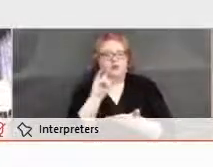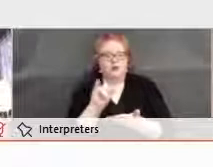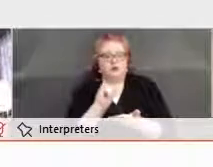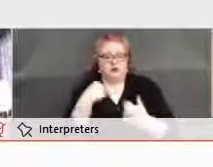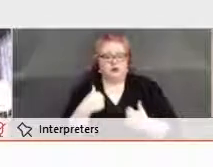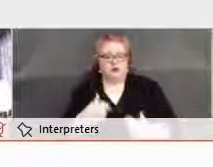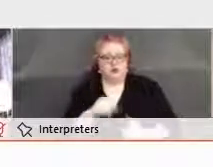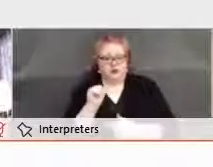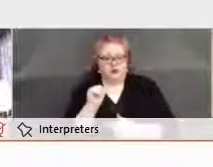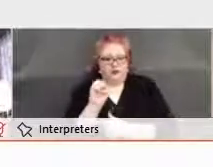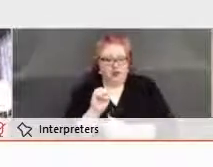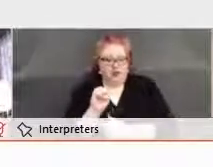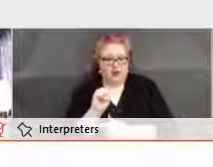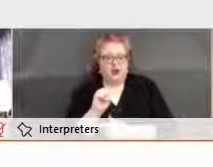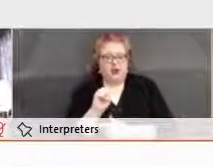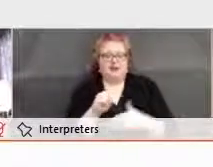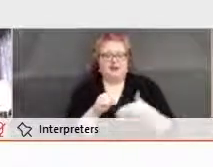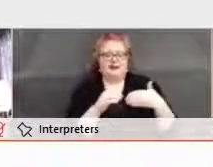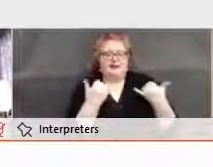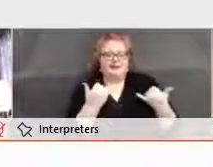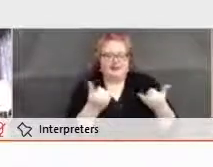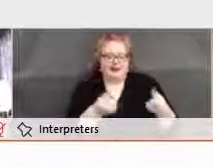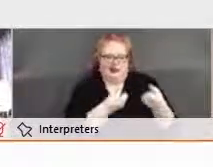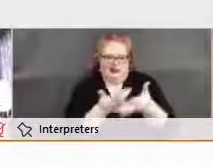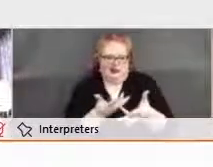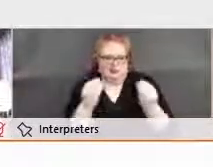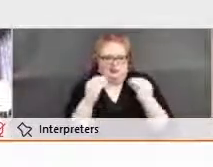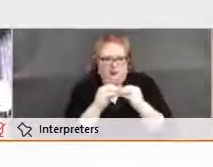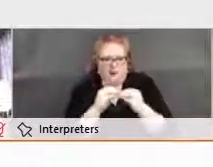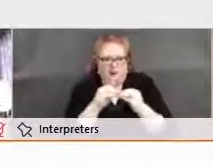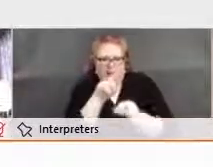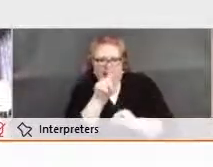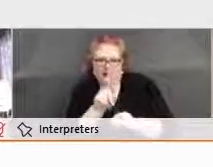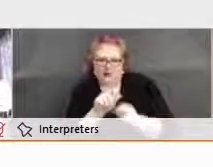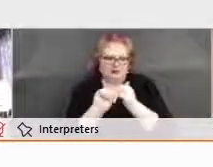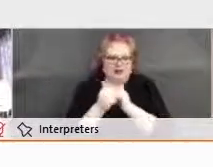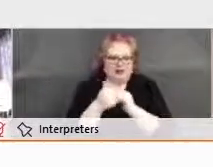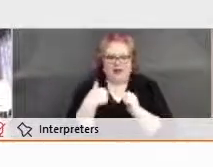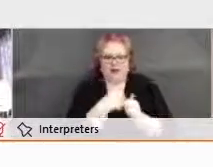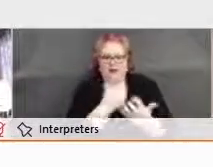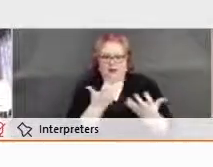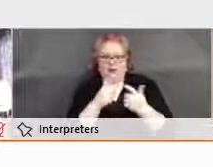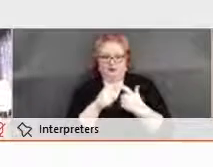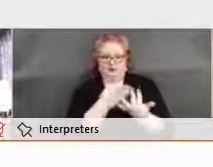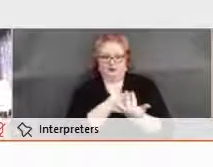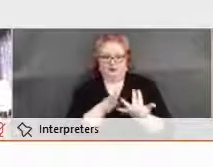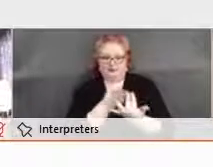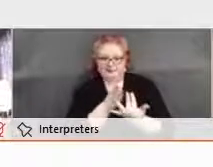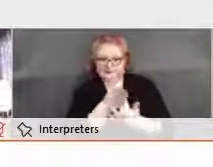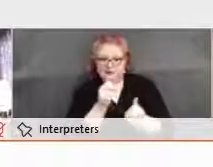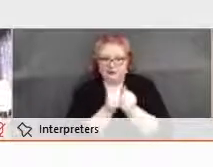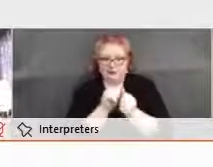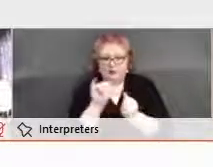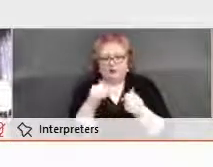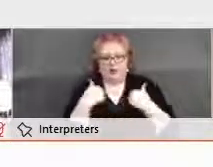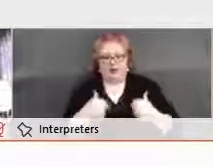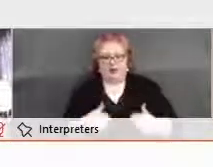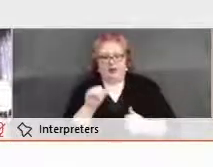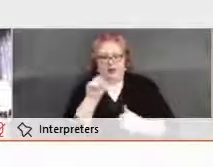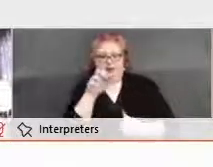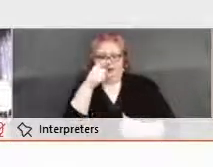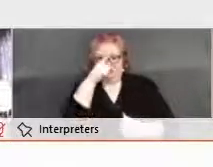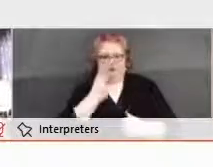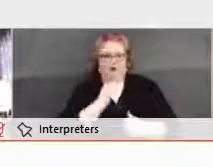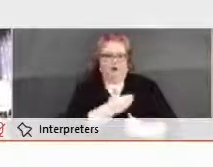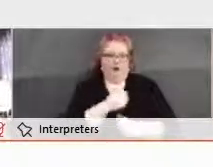lead into further questions about how we want to proceed with the health care for our employees, because when we came